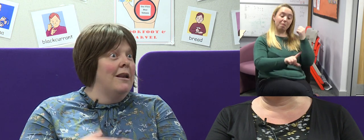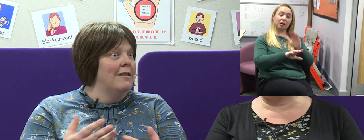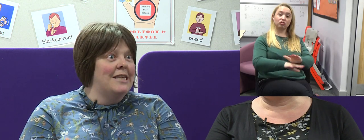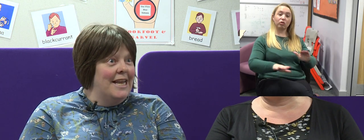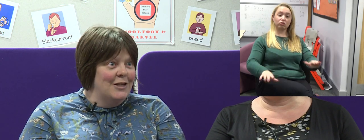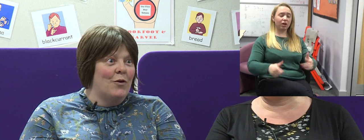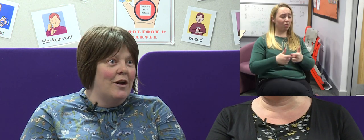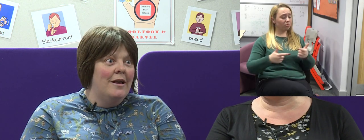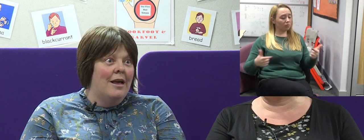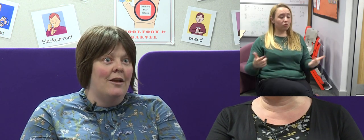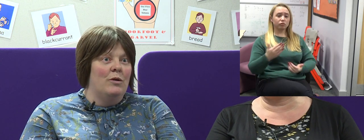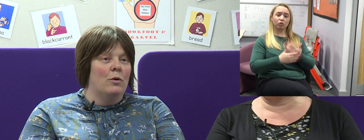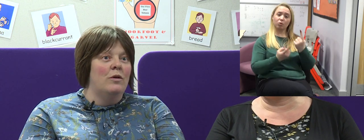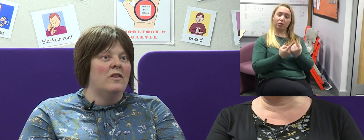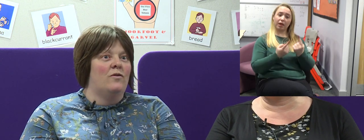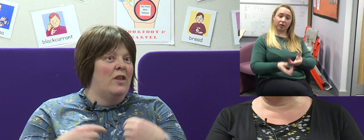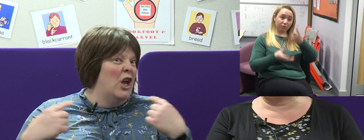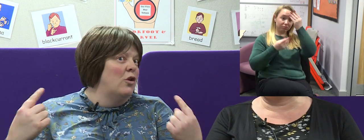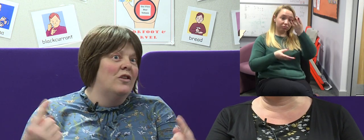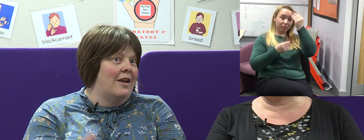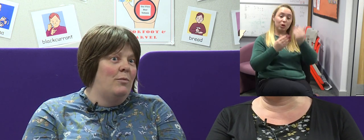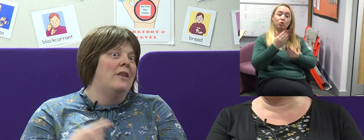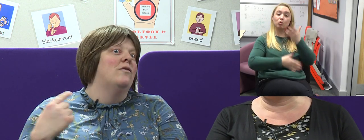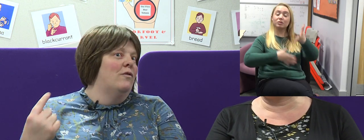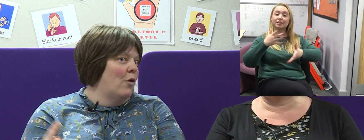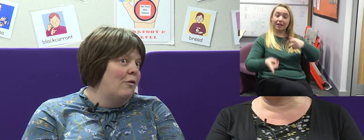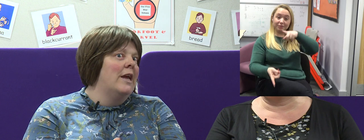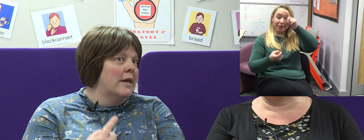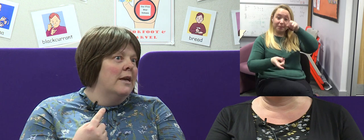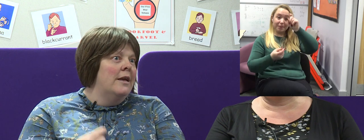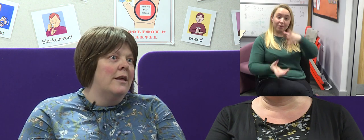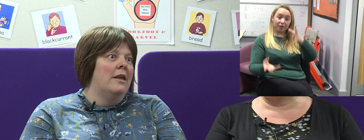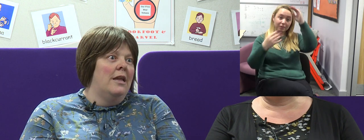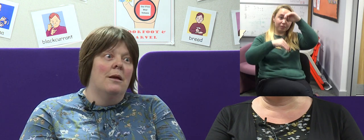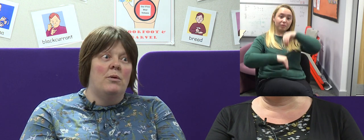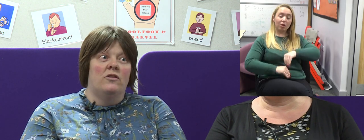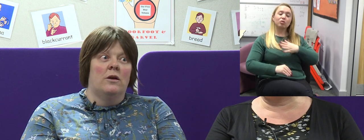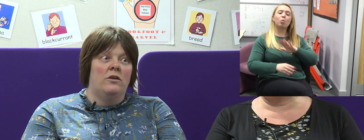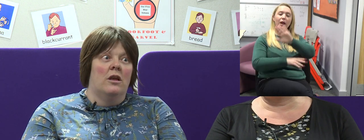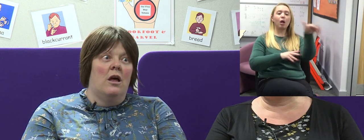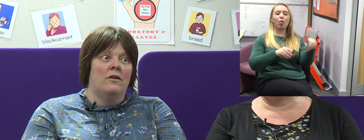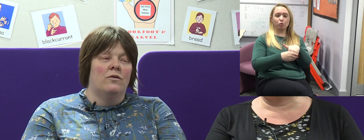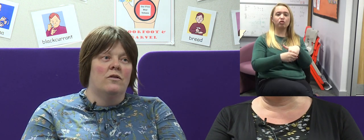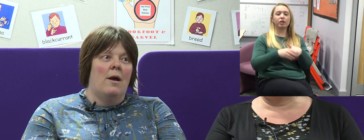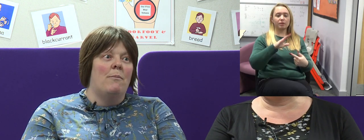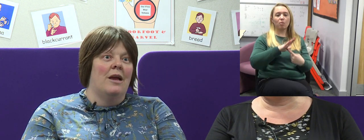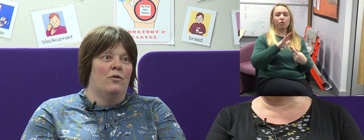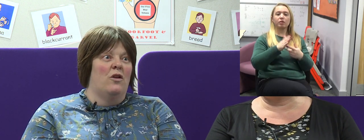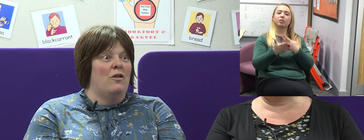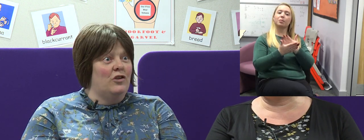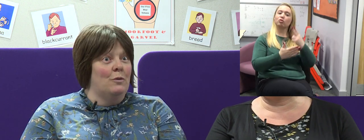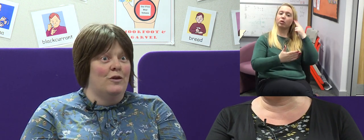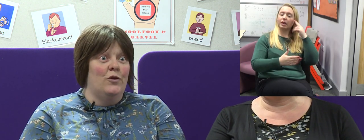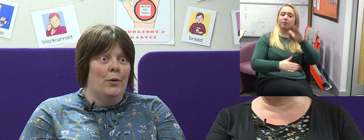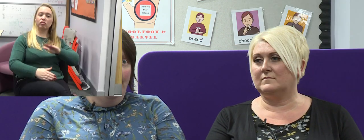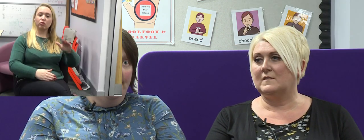learning the signs for as we go, just for the inclusion aspect of involving the hearing impaired child in your class. So it's got impacts on